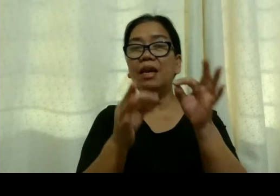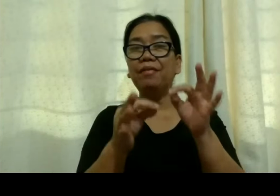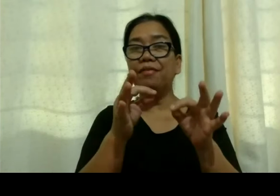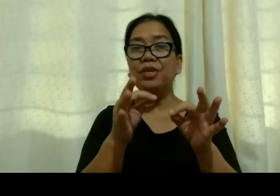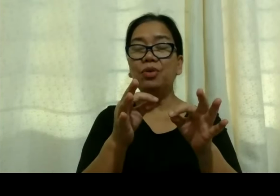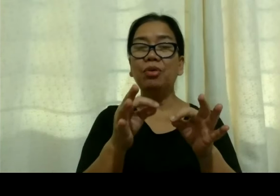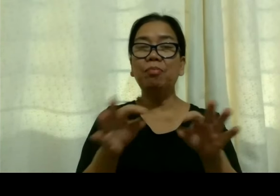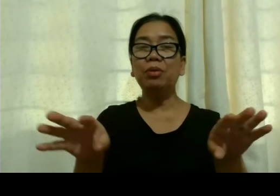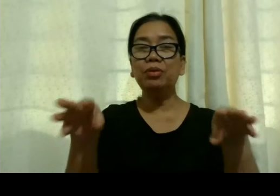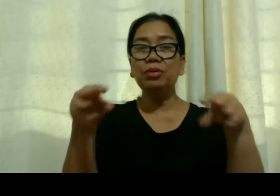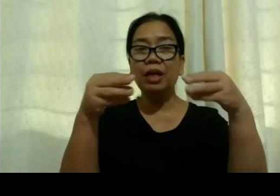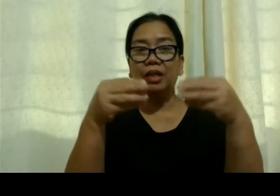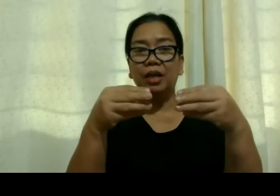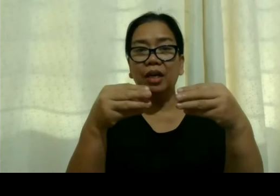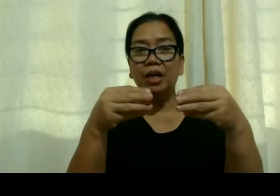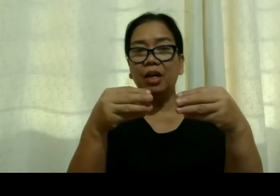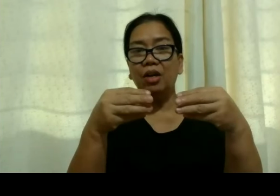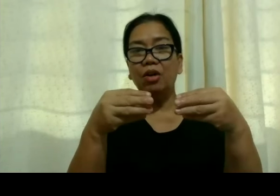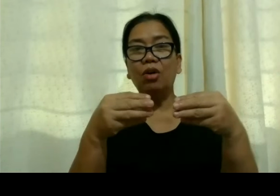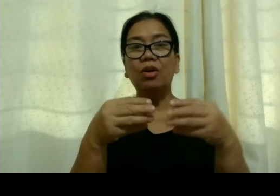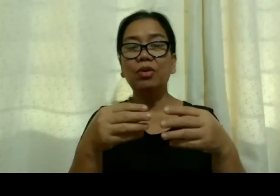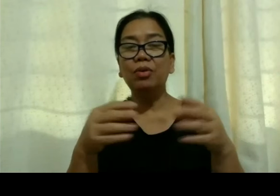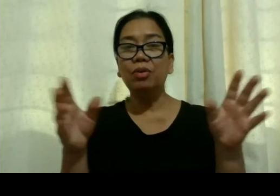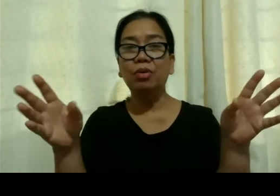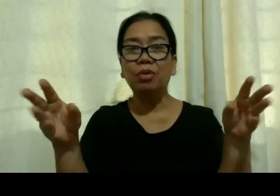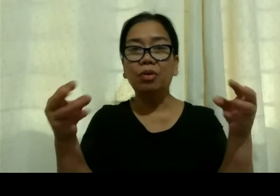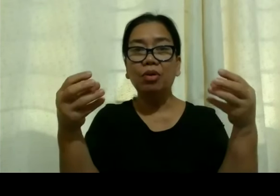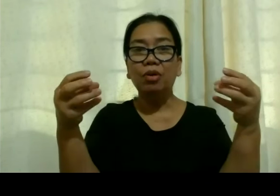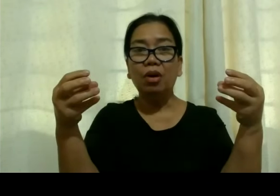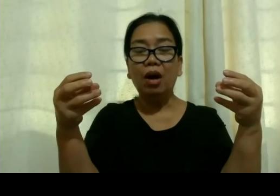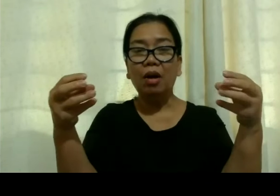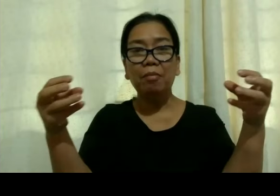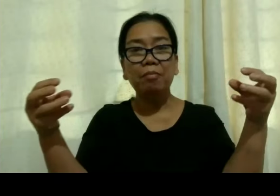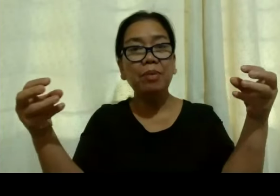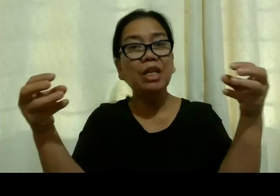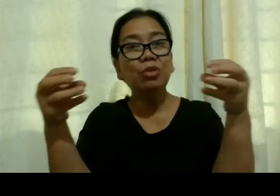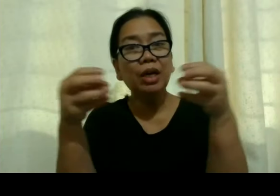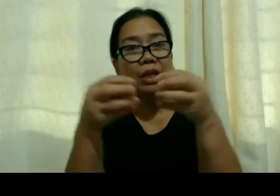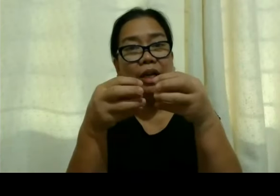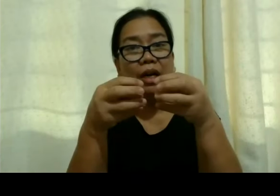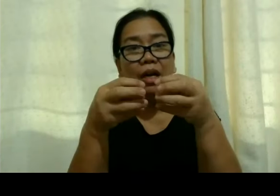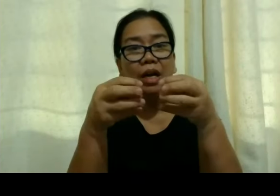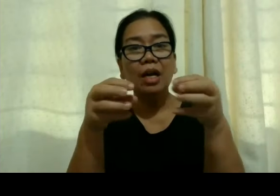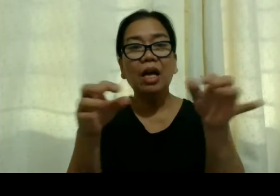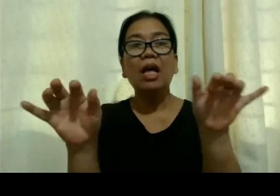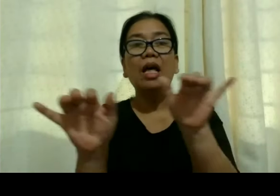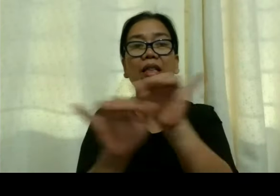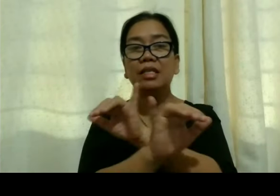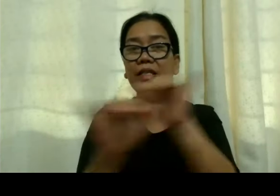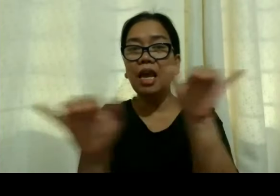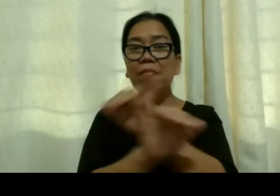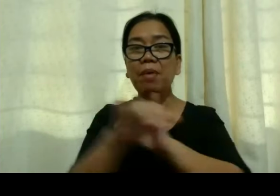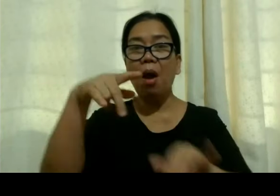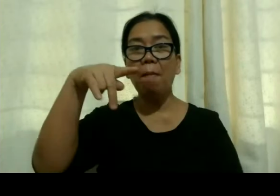But if you put together or you bring together